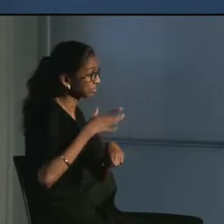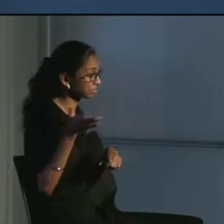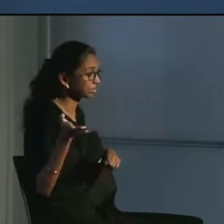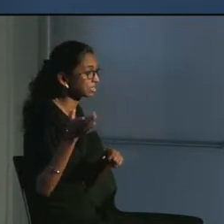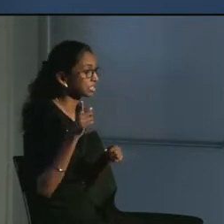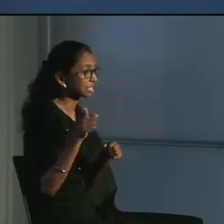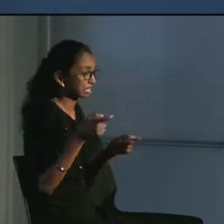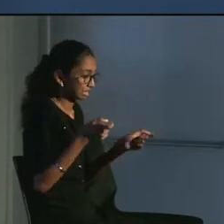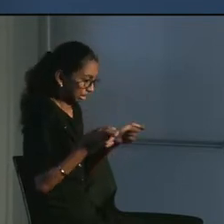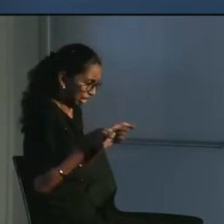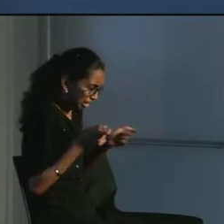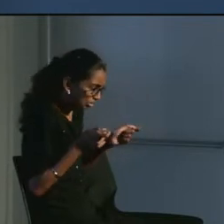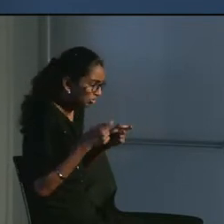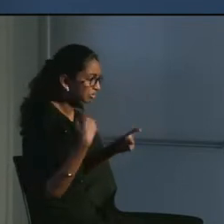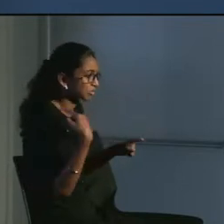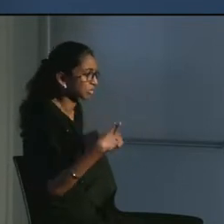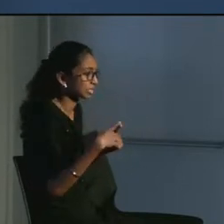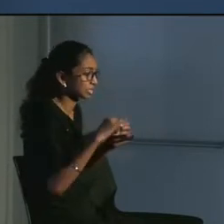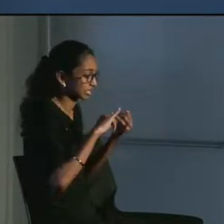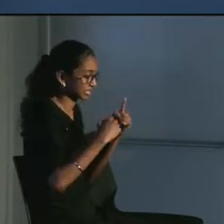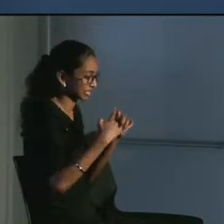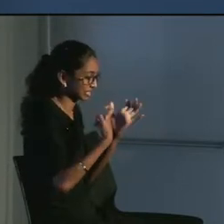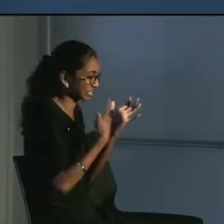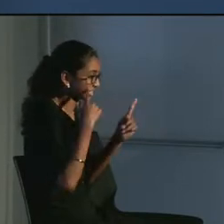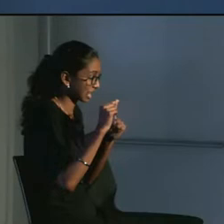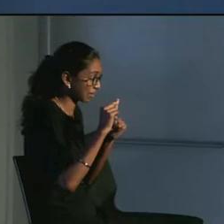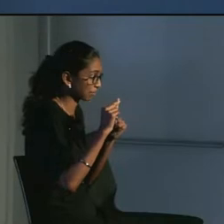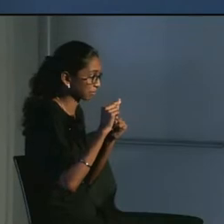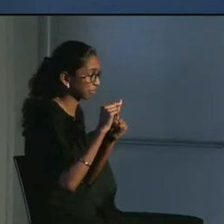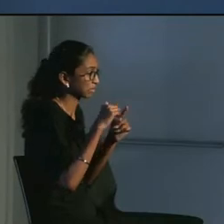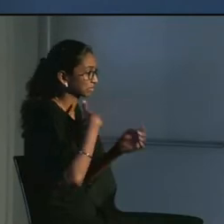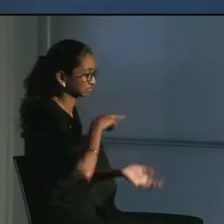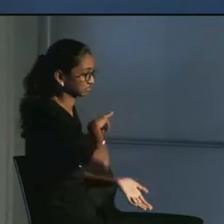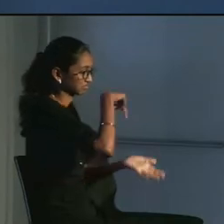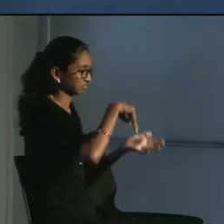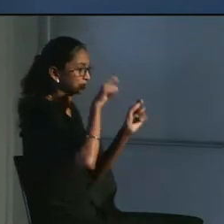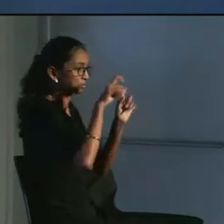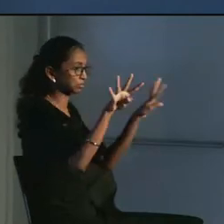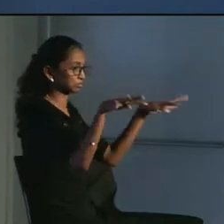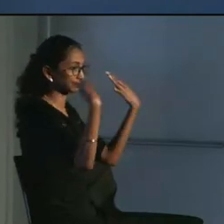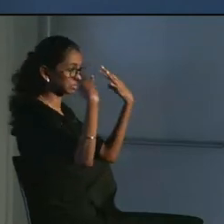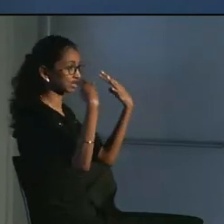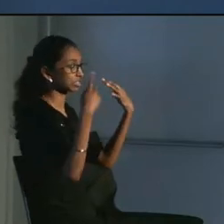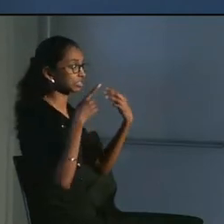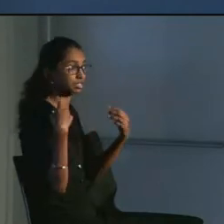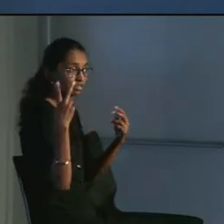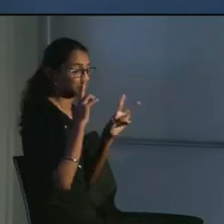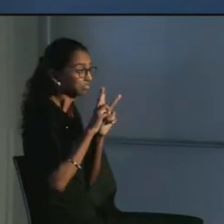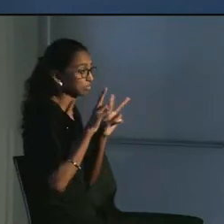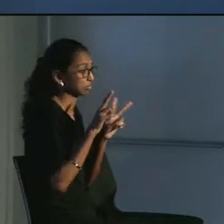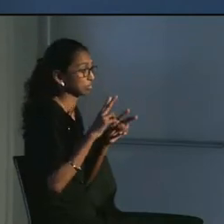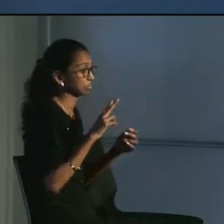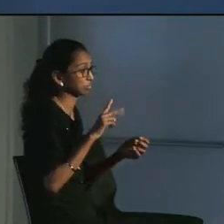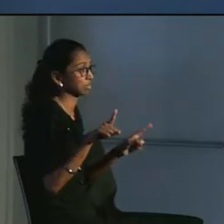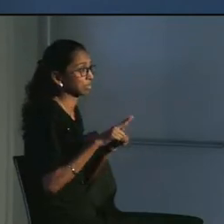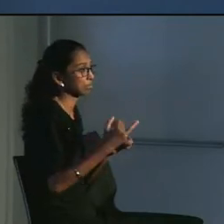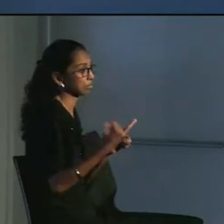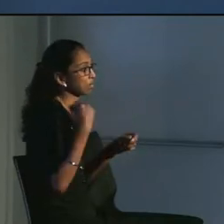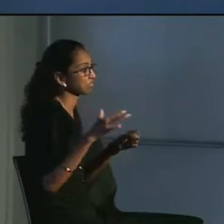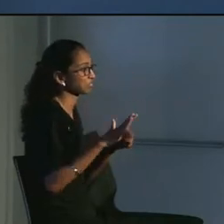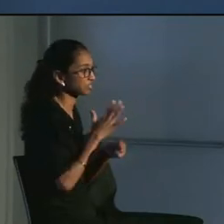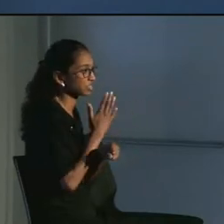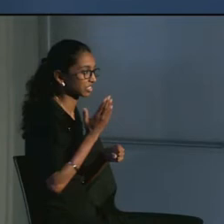take control and strip in front of the public, this was a very, very powerful act of